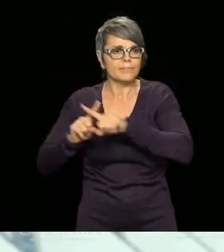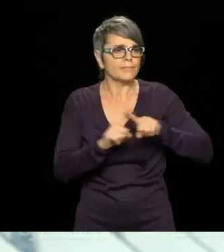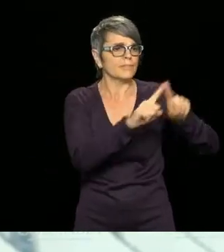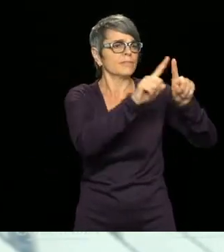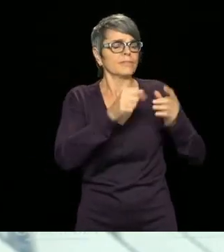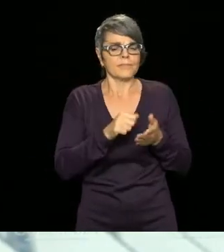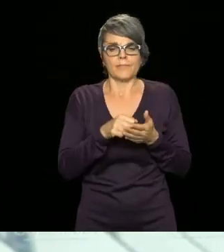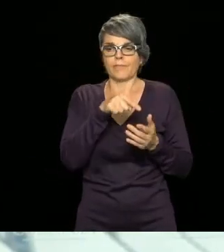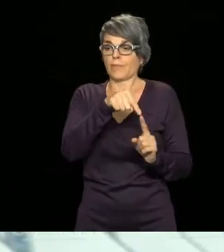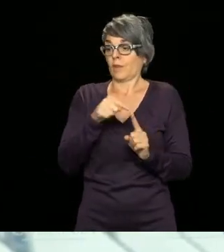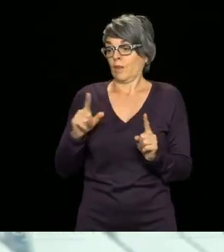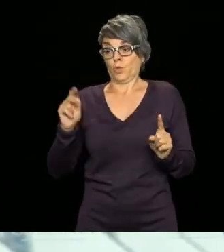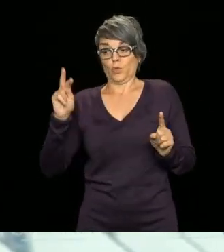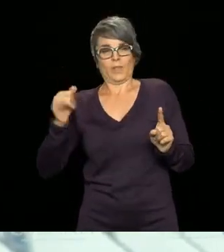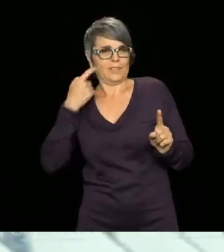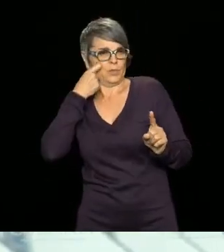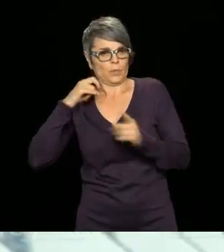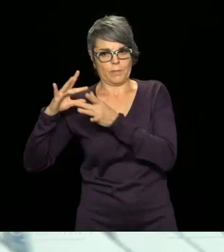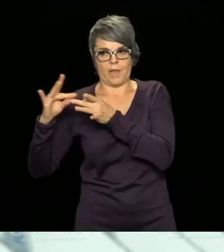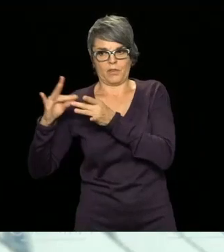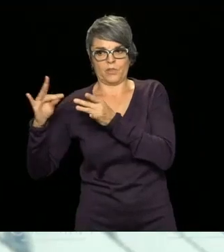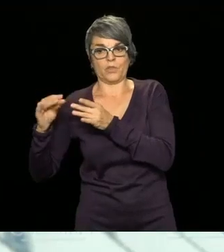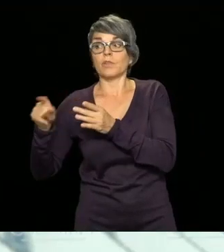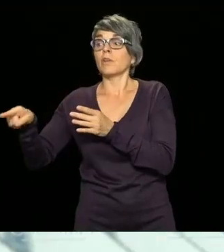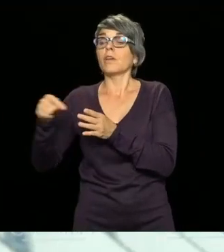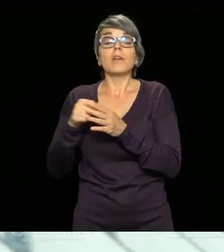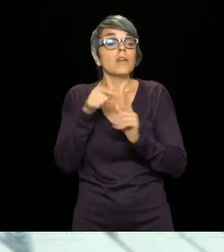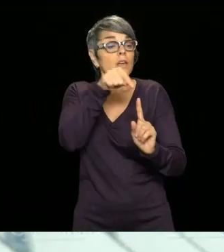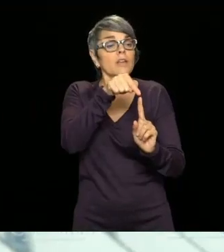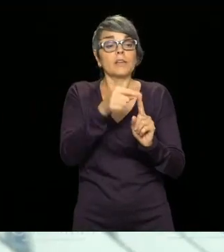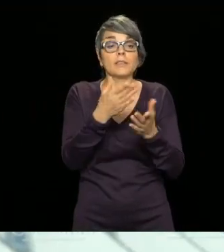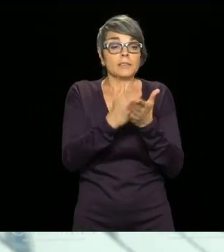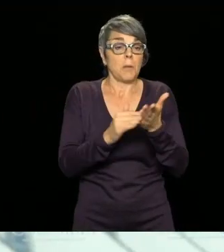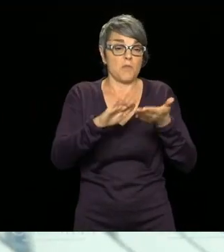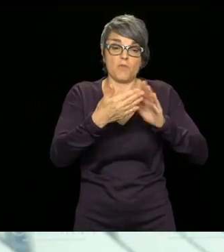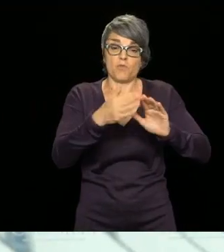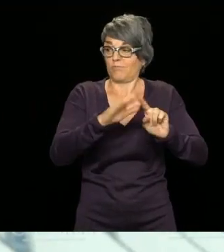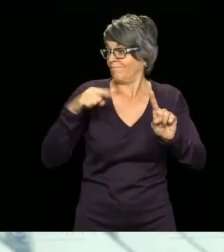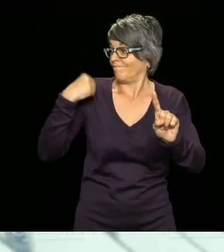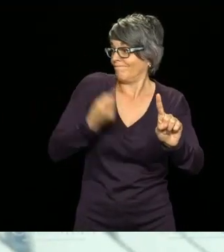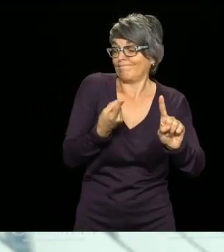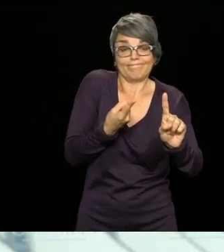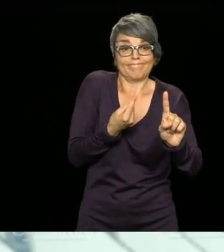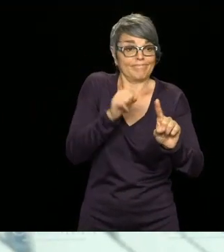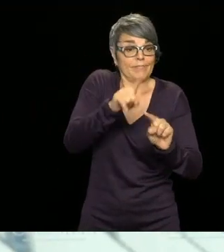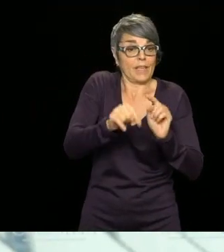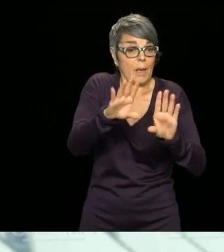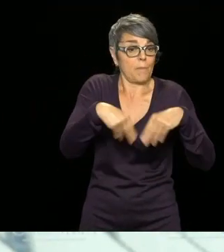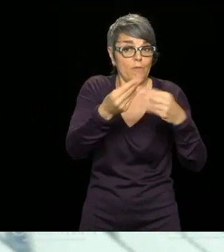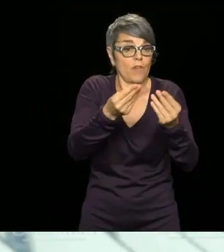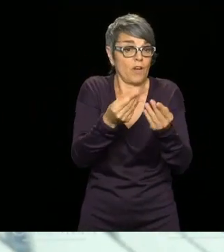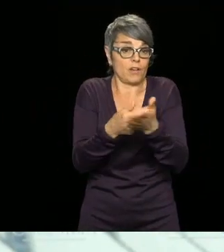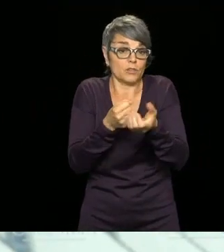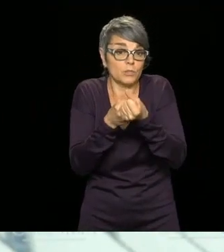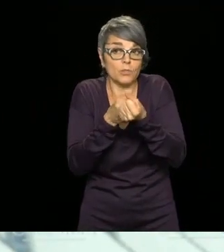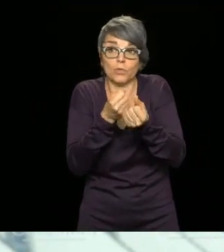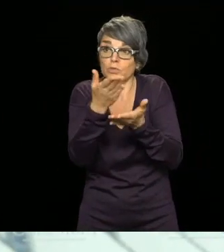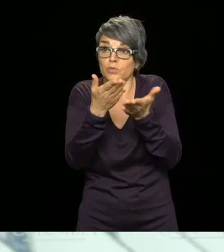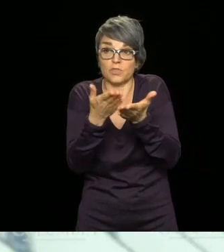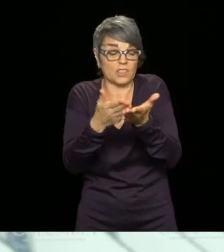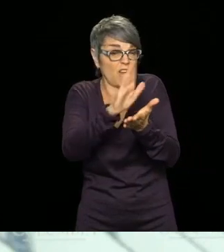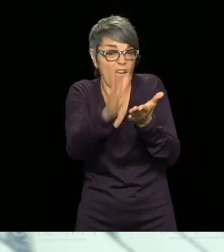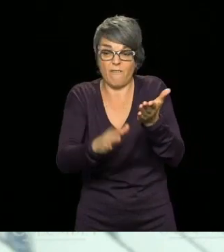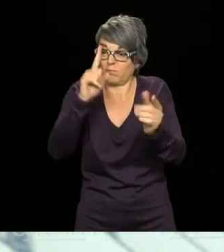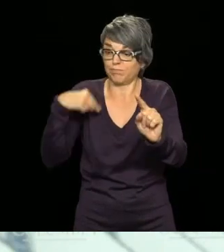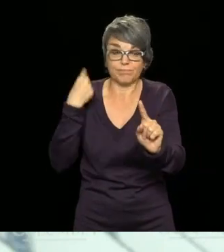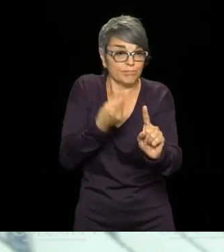expect to see is communities that have not been able to provide services for sexual assault victims and survivors, that